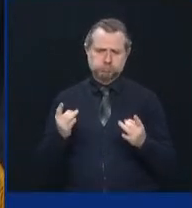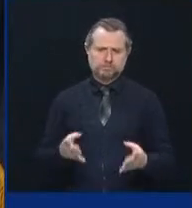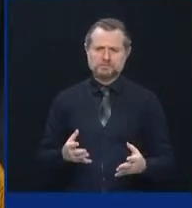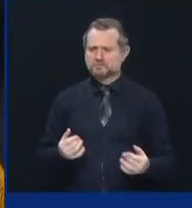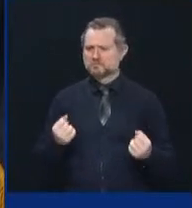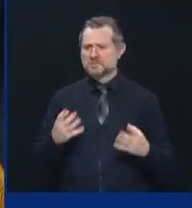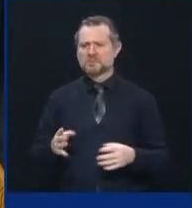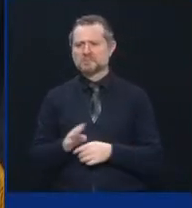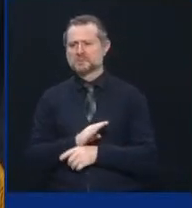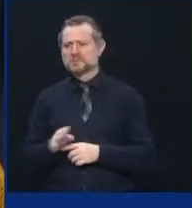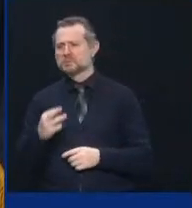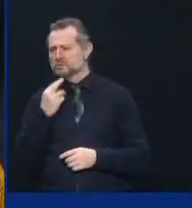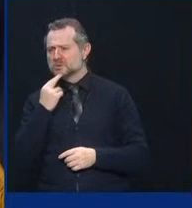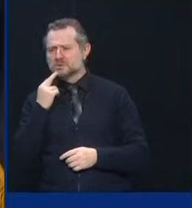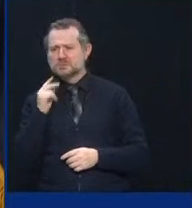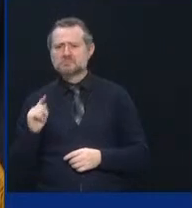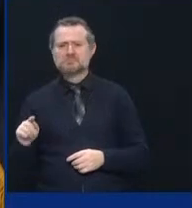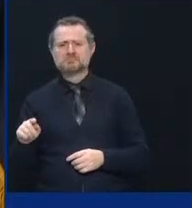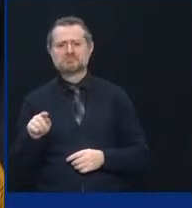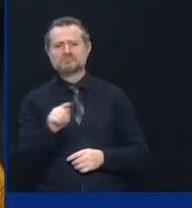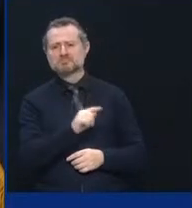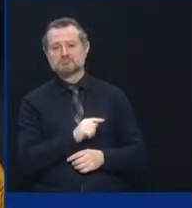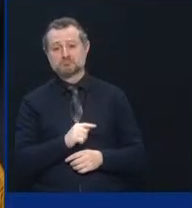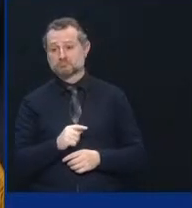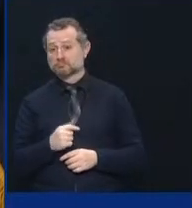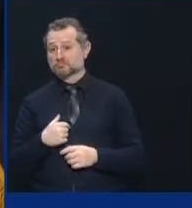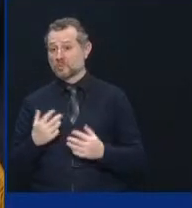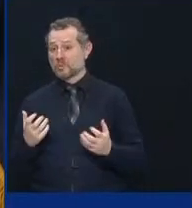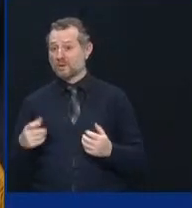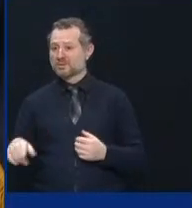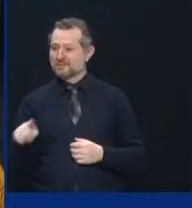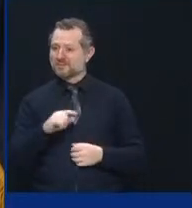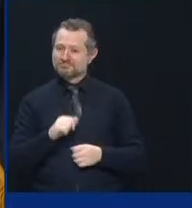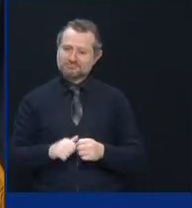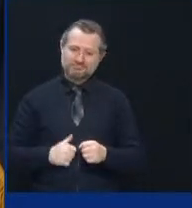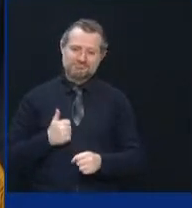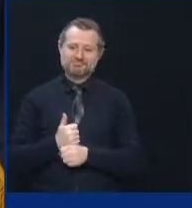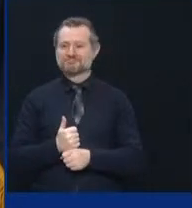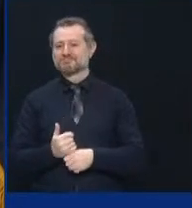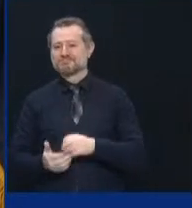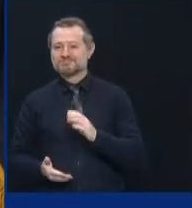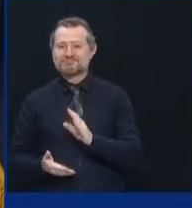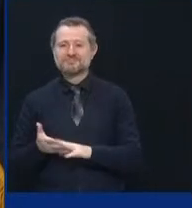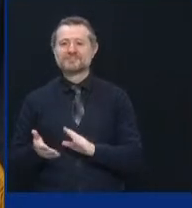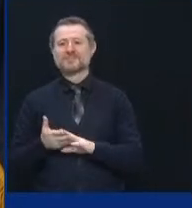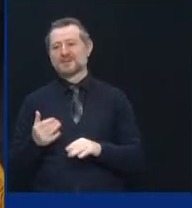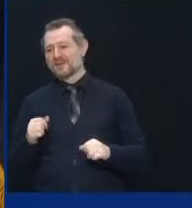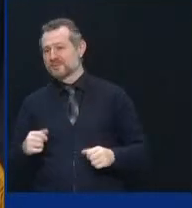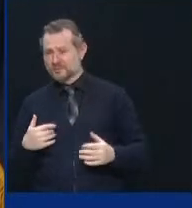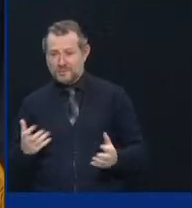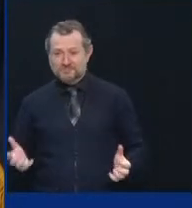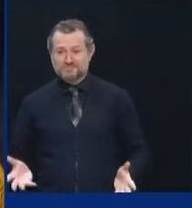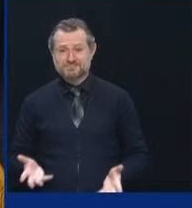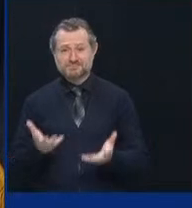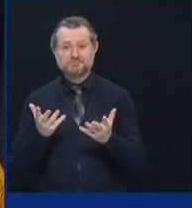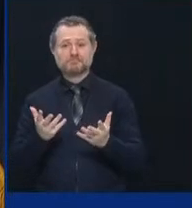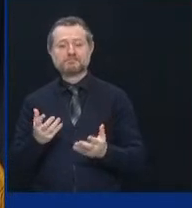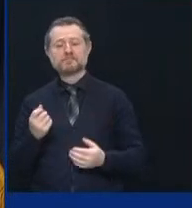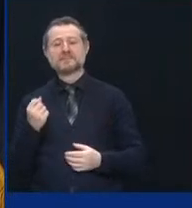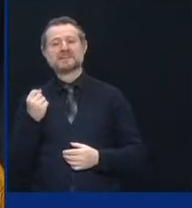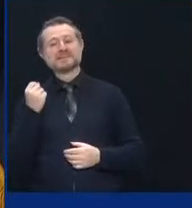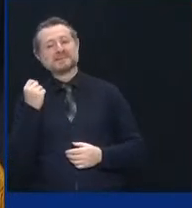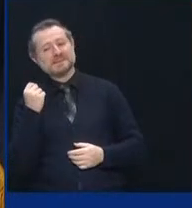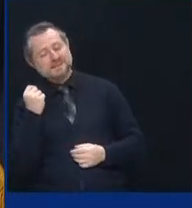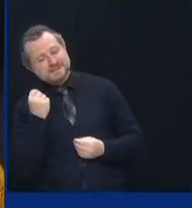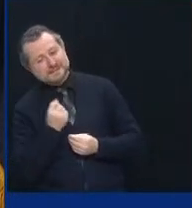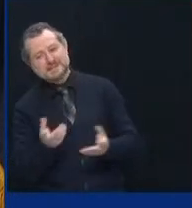included. So I want to get them up and running as quickly as possible. And by the way, also remember, the